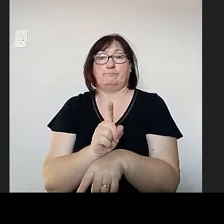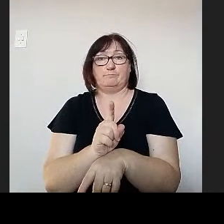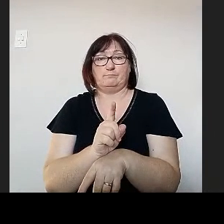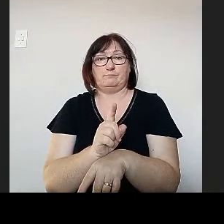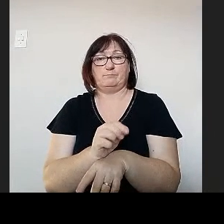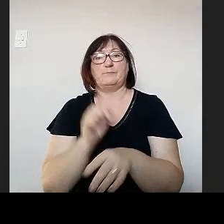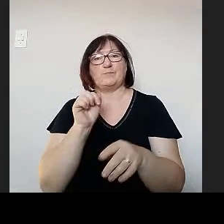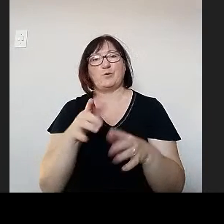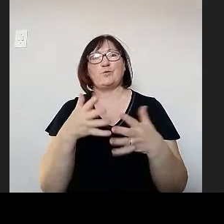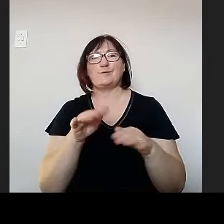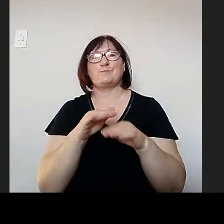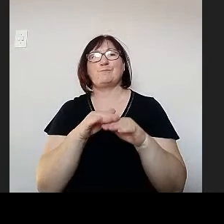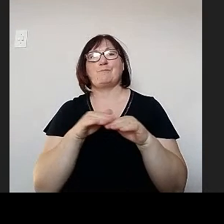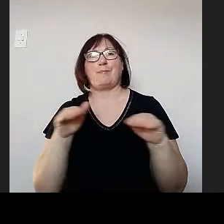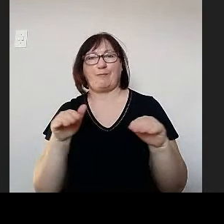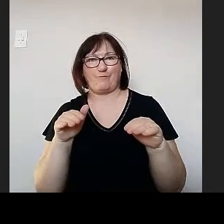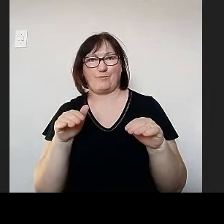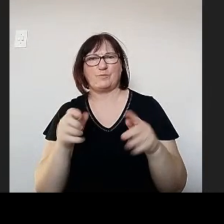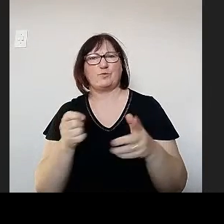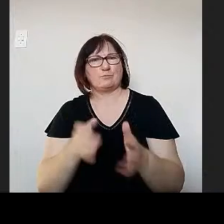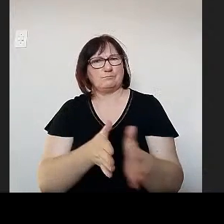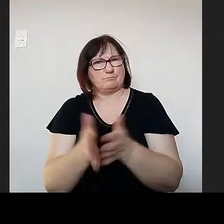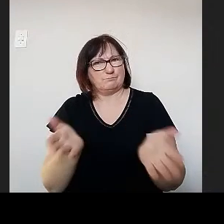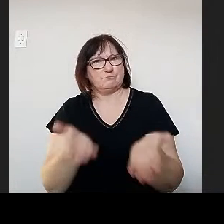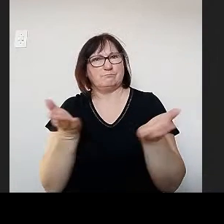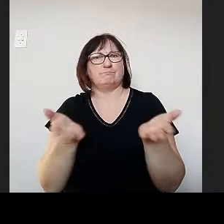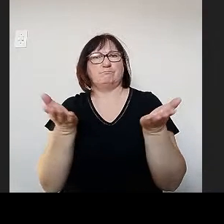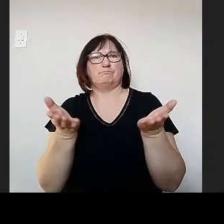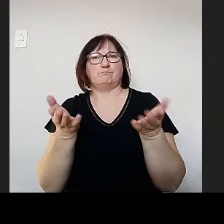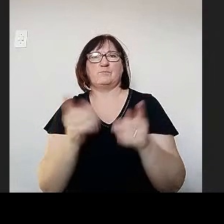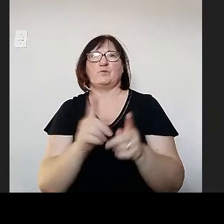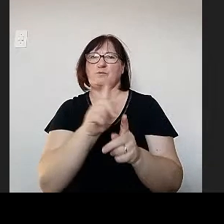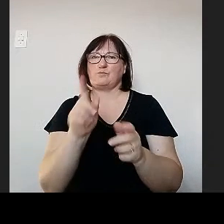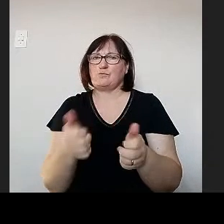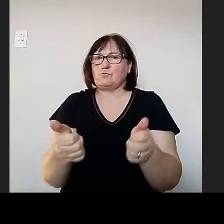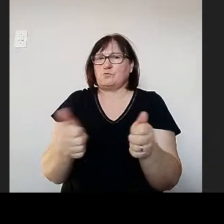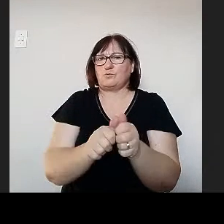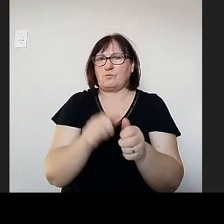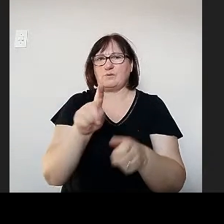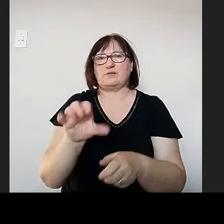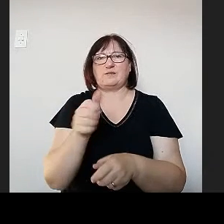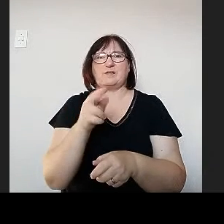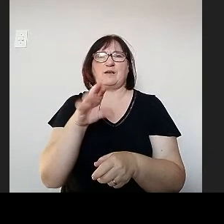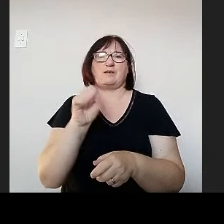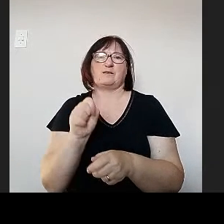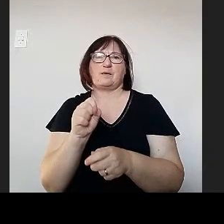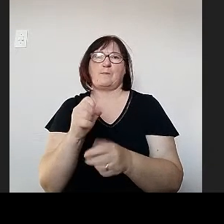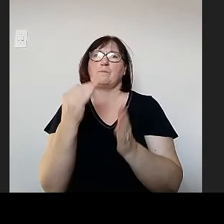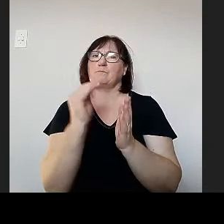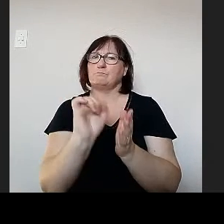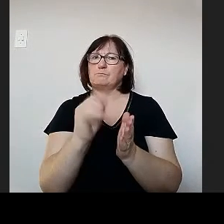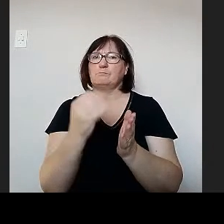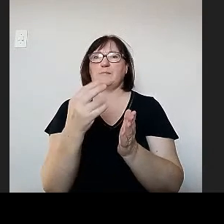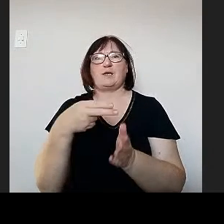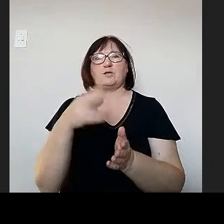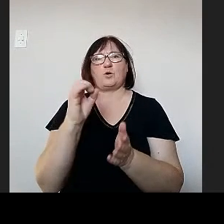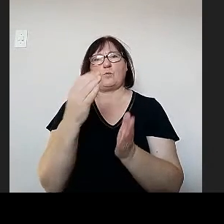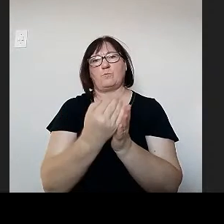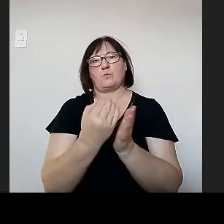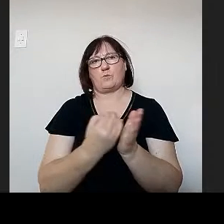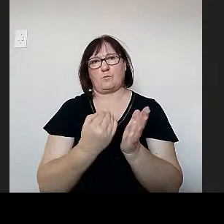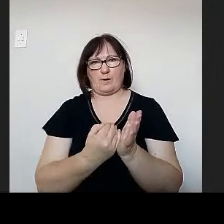platform, by encouraging each one of you to join the SARS AEO program where your tariff determination application